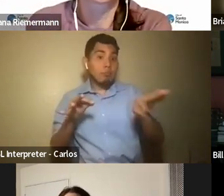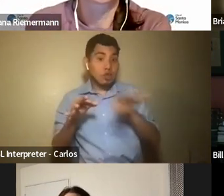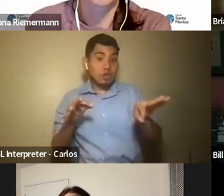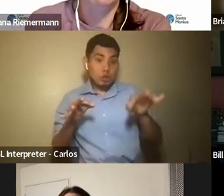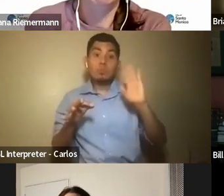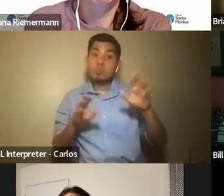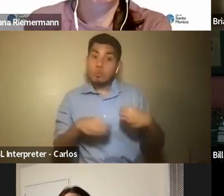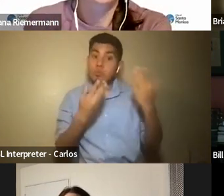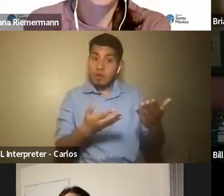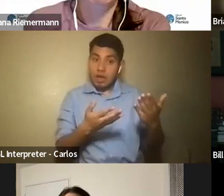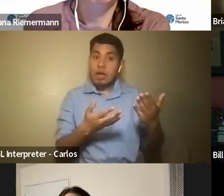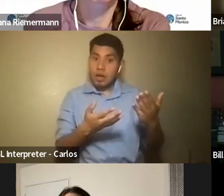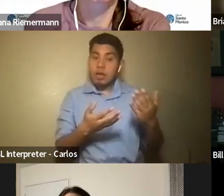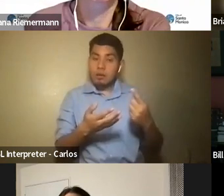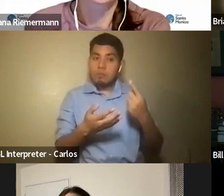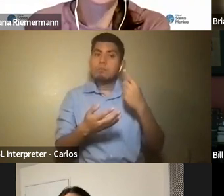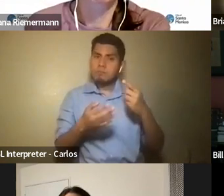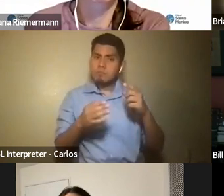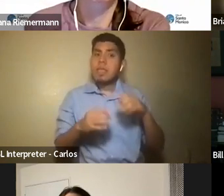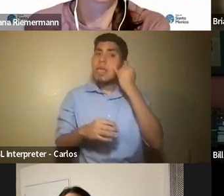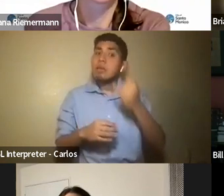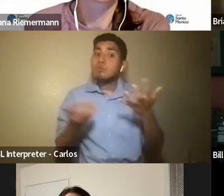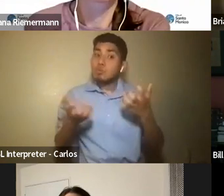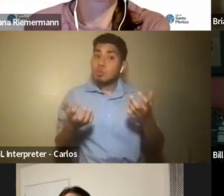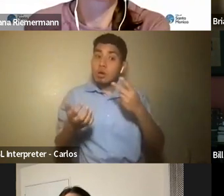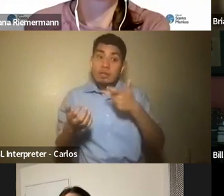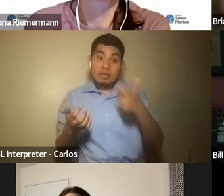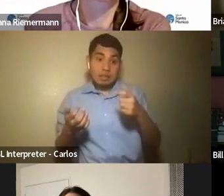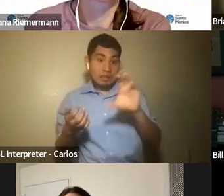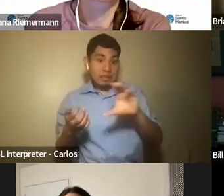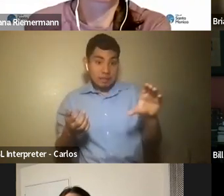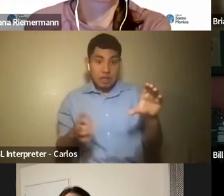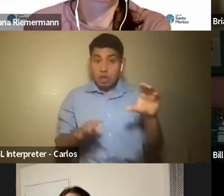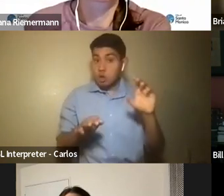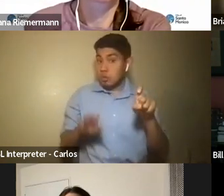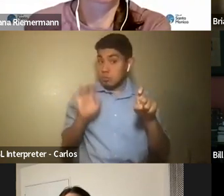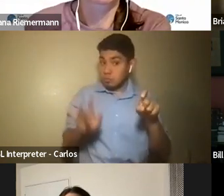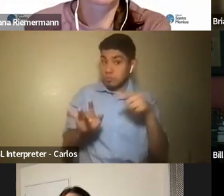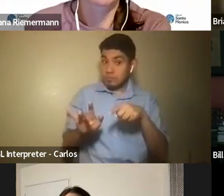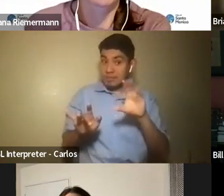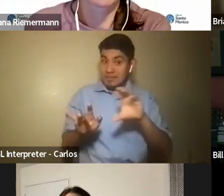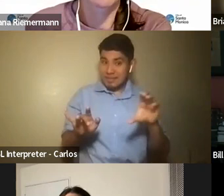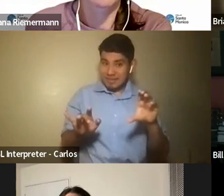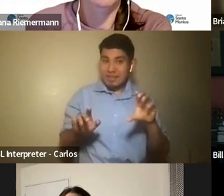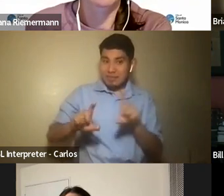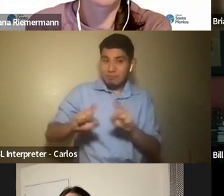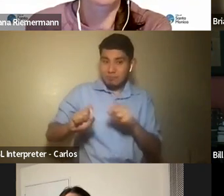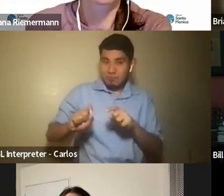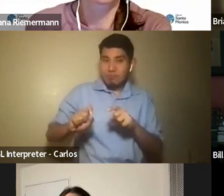provided to enable closed captions. Click on the closed caption icon, CC, at the bottom of the screen.